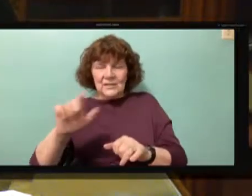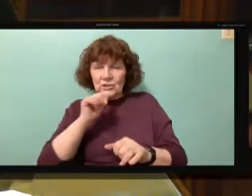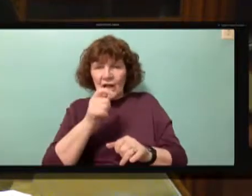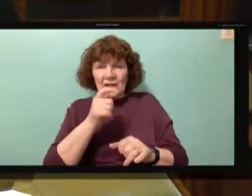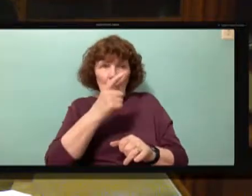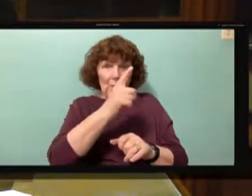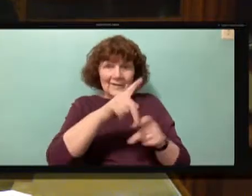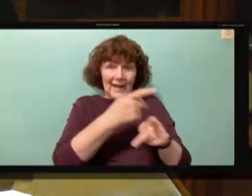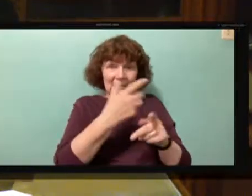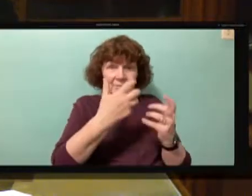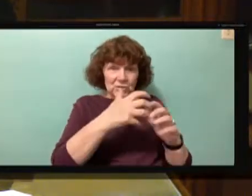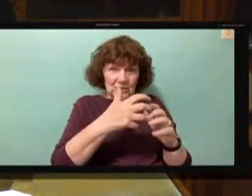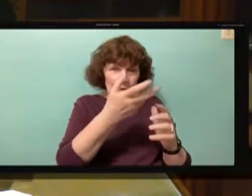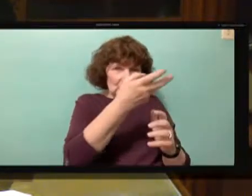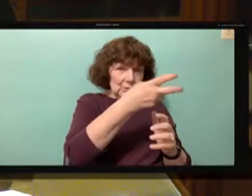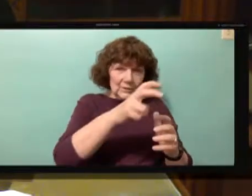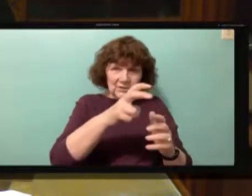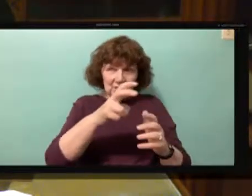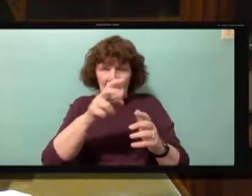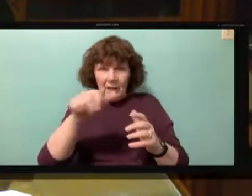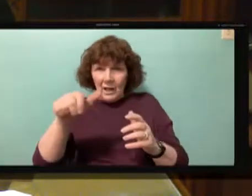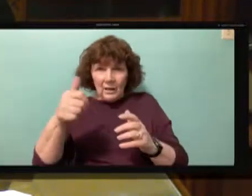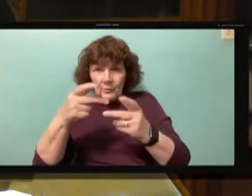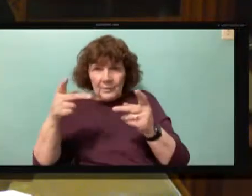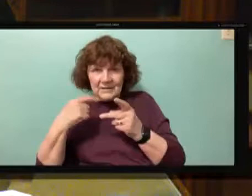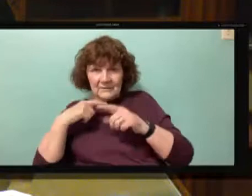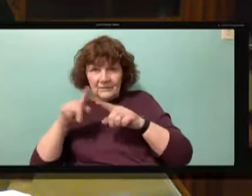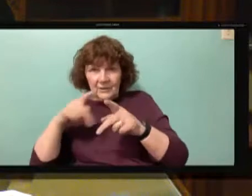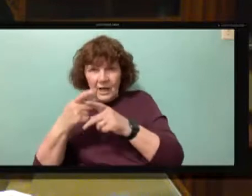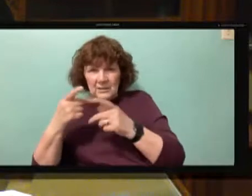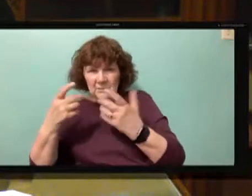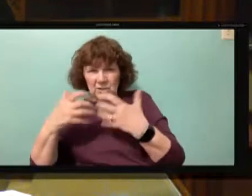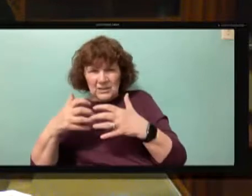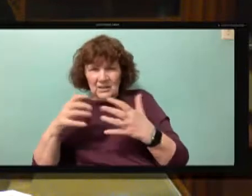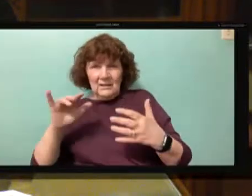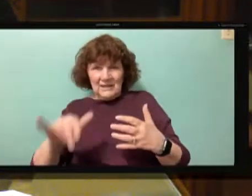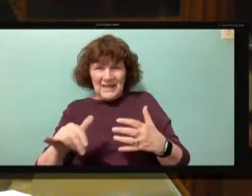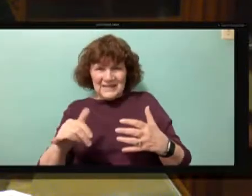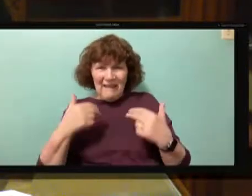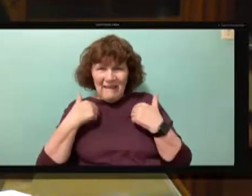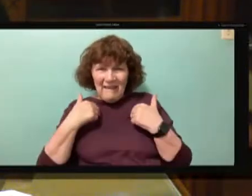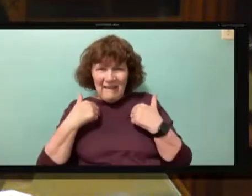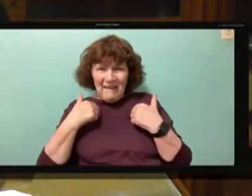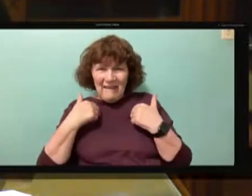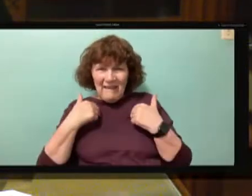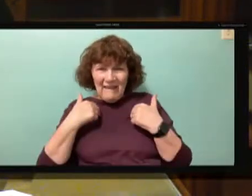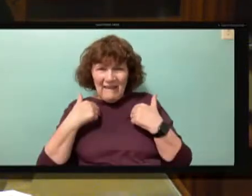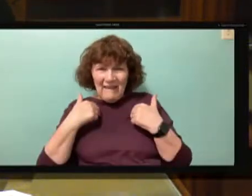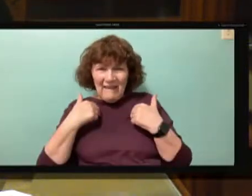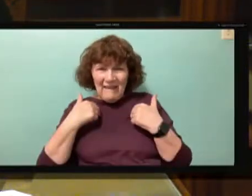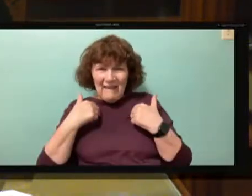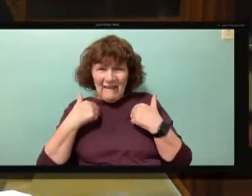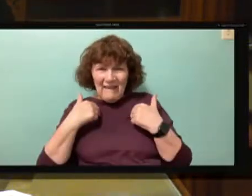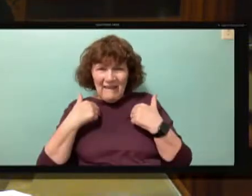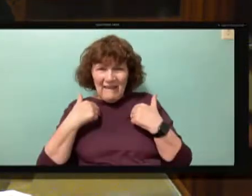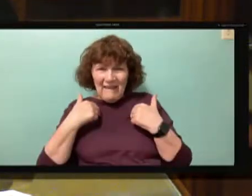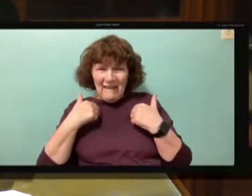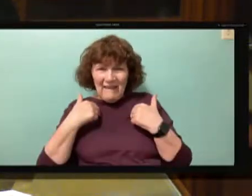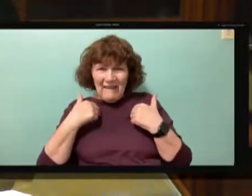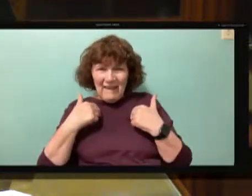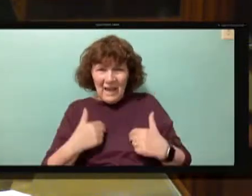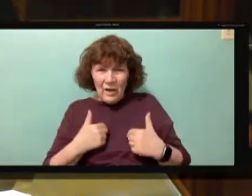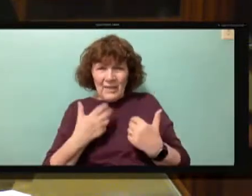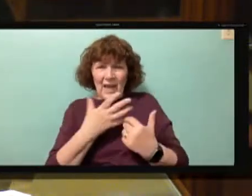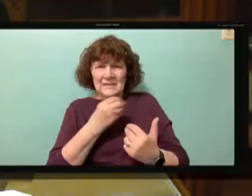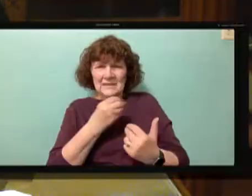familiarity, that's, you know, honestly, it's a, you know, a health and safety issue. If somebody's fumbling trying to use an AED that they're unfamiliar with, that's somebody's